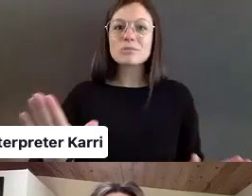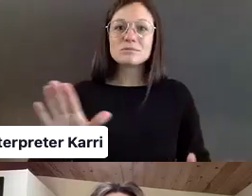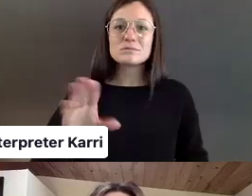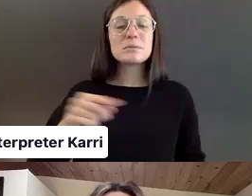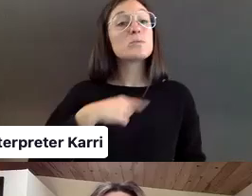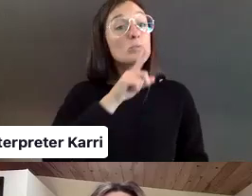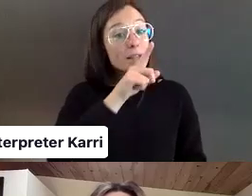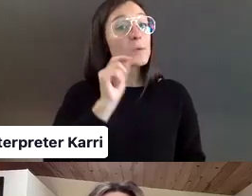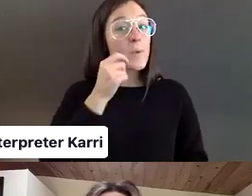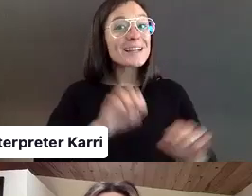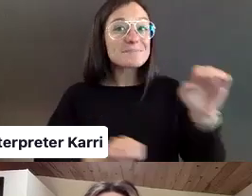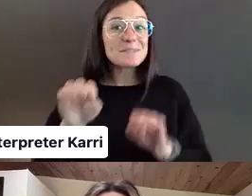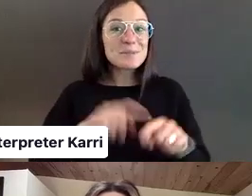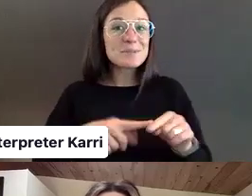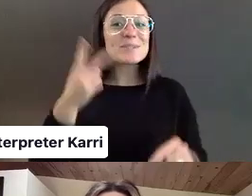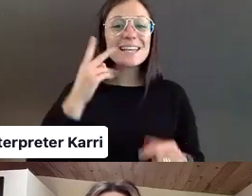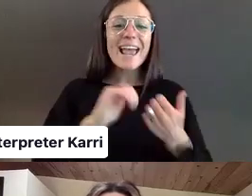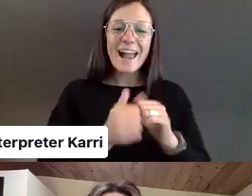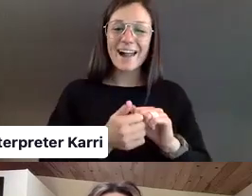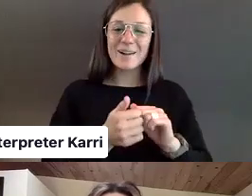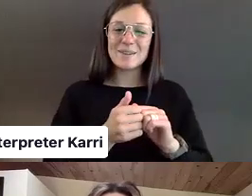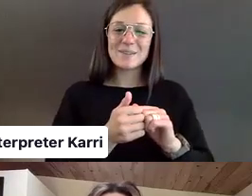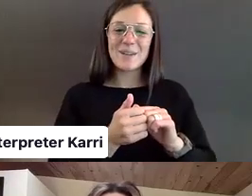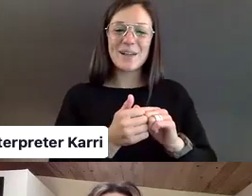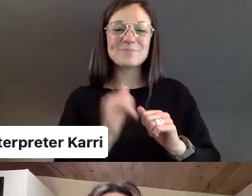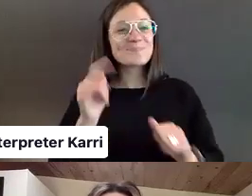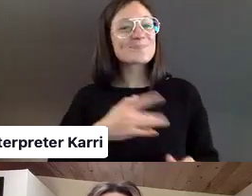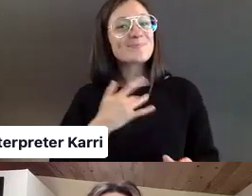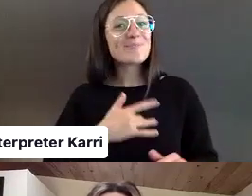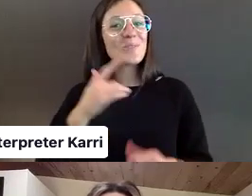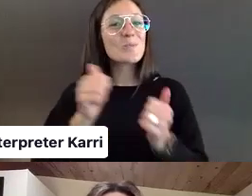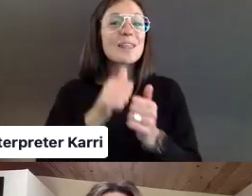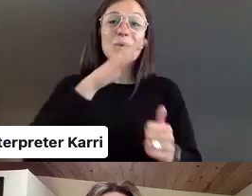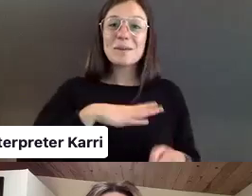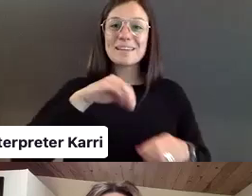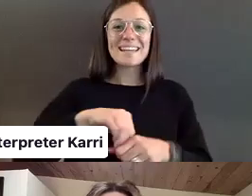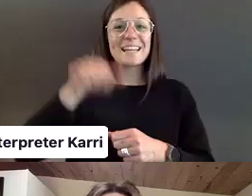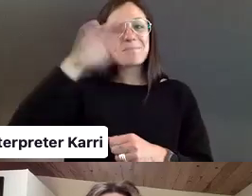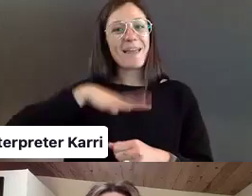cool experiment to see how it felt with women in those roles.